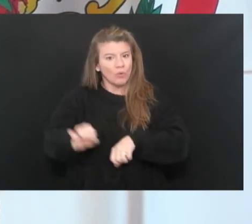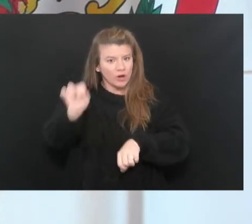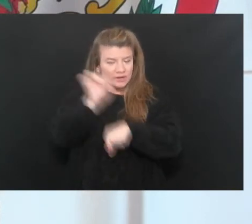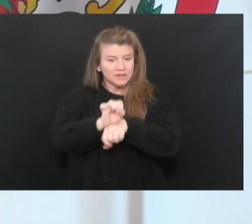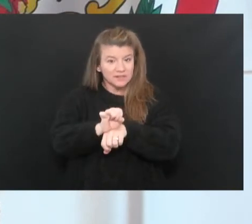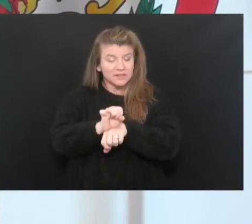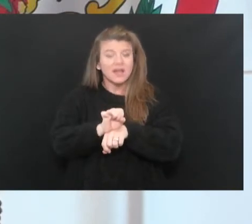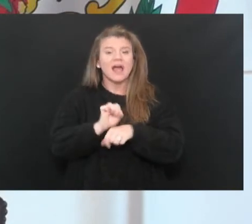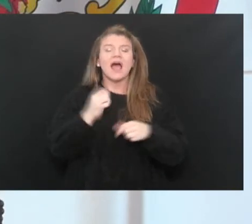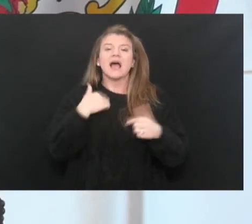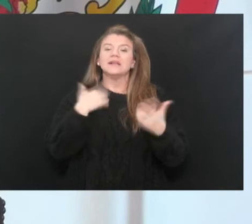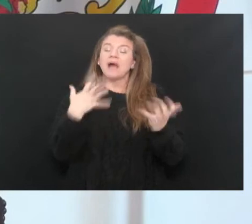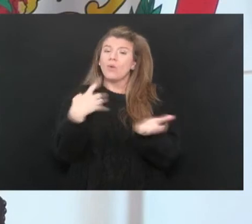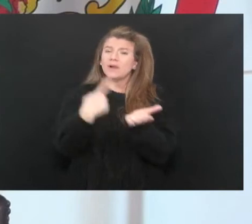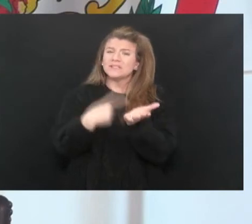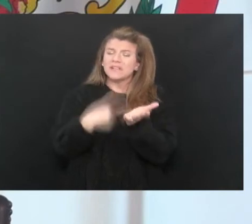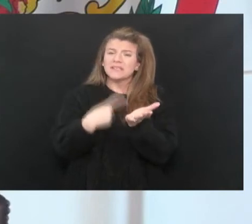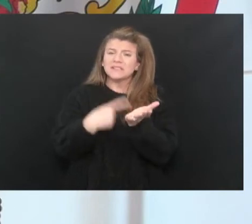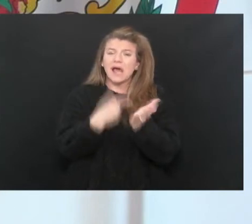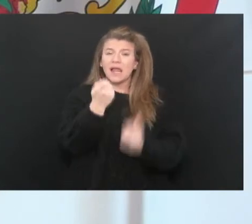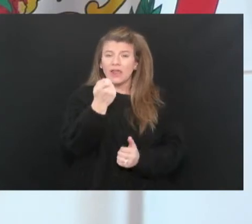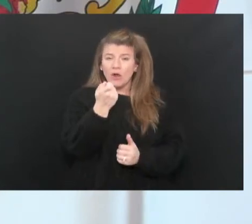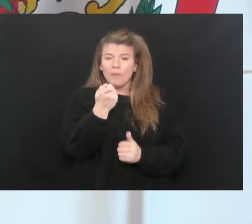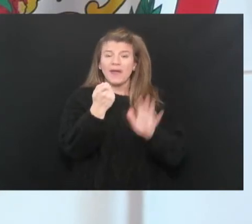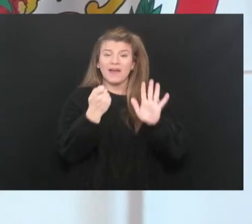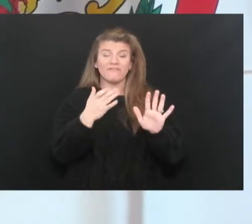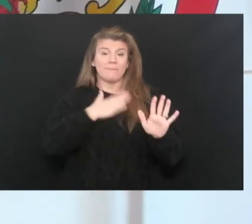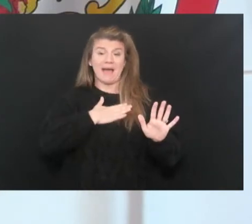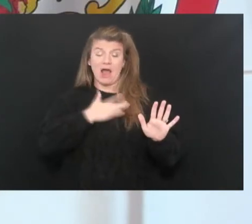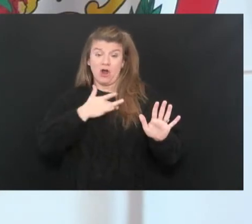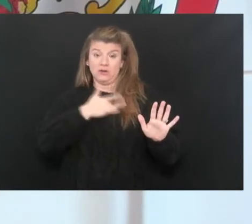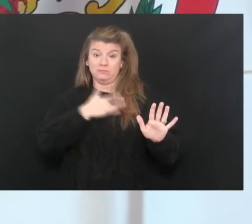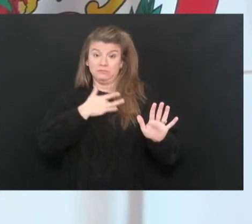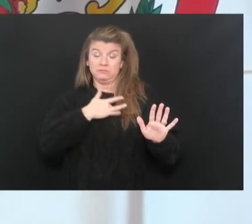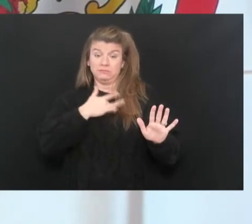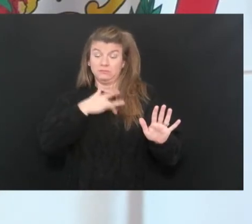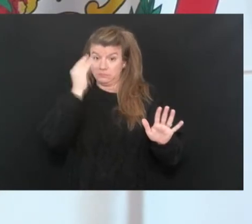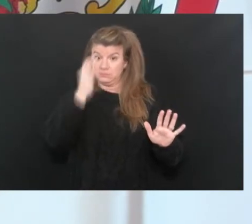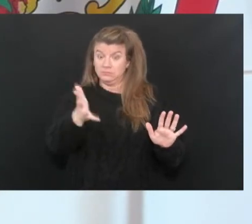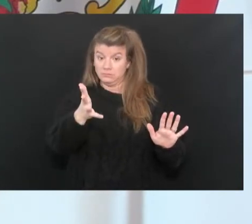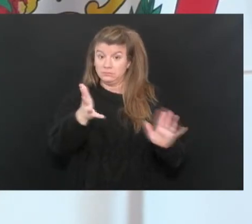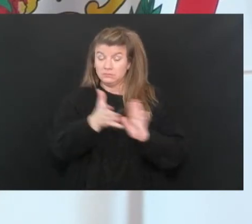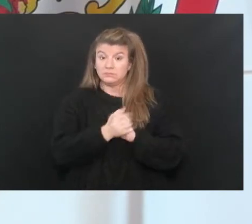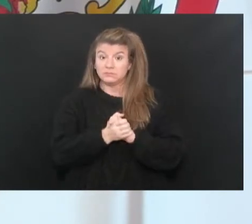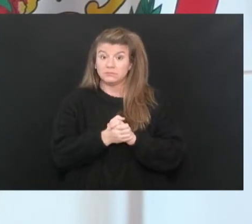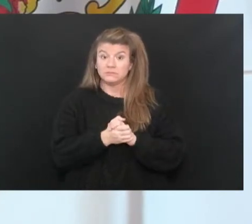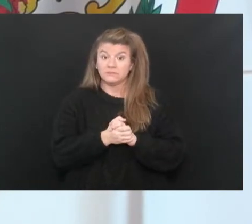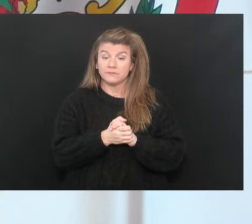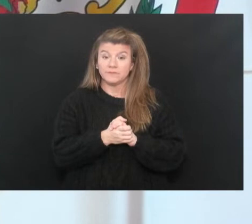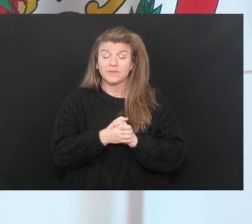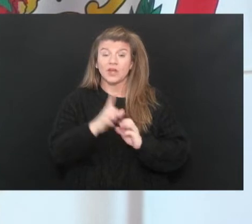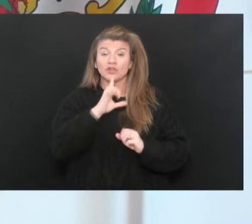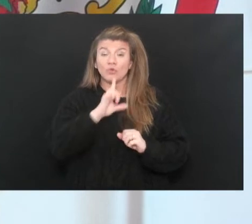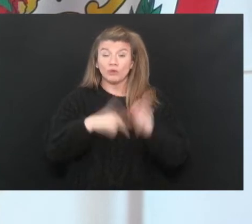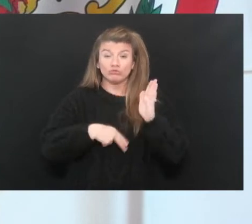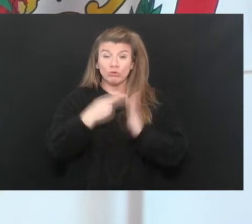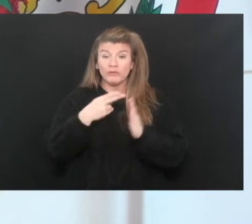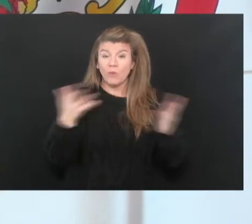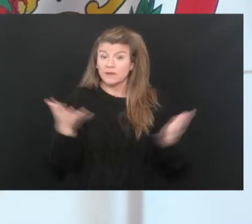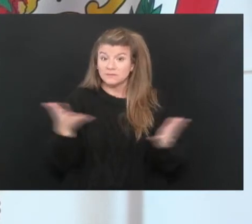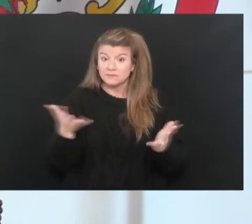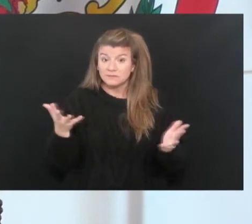Now, I want to talk to you just a second. I want to talk to you again from my heart, okay? The real truth is just